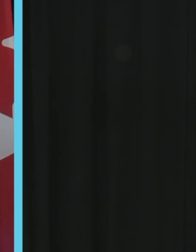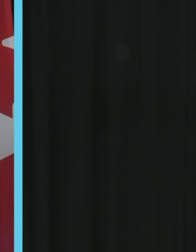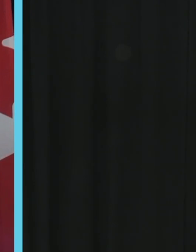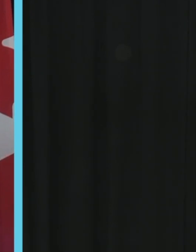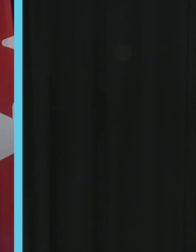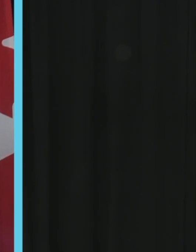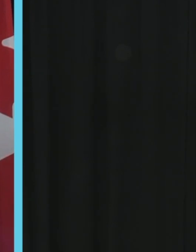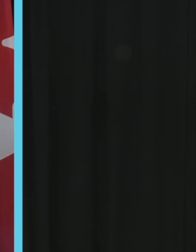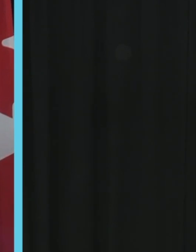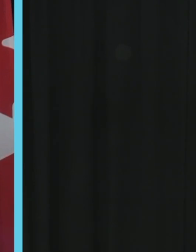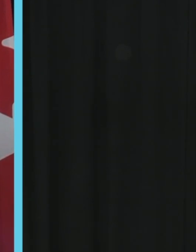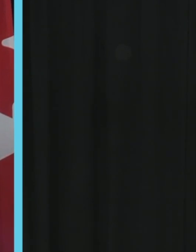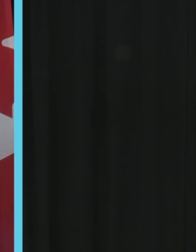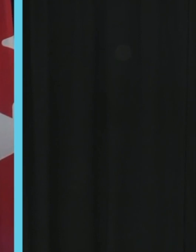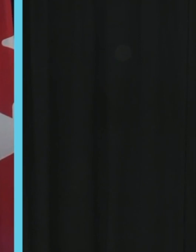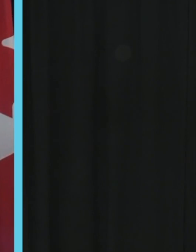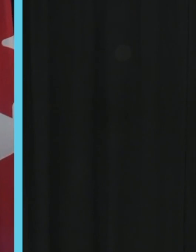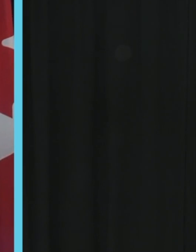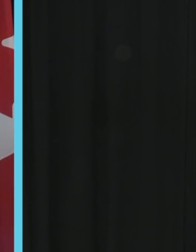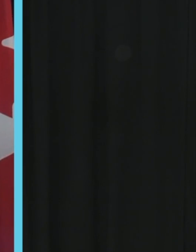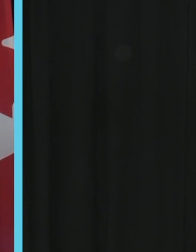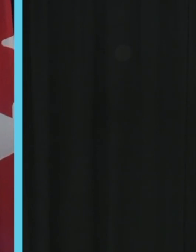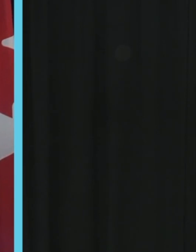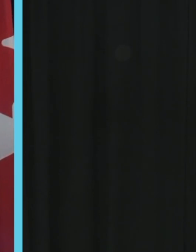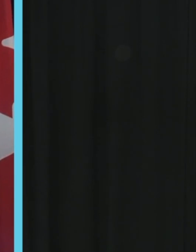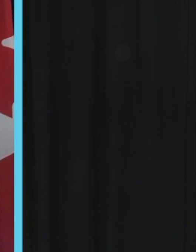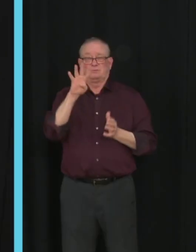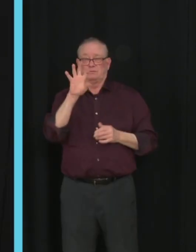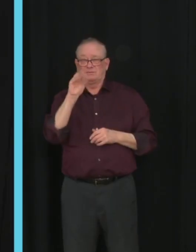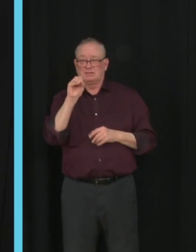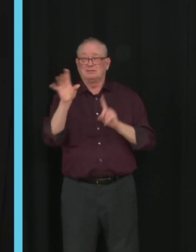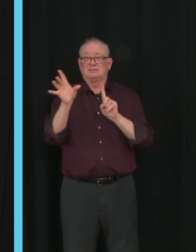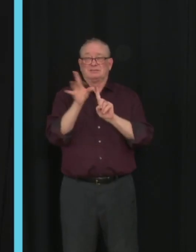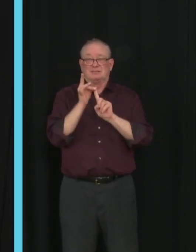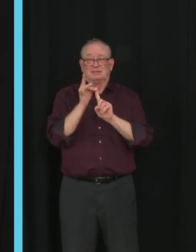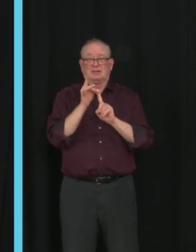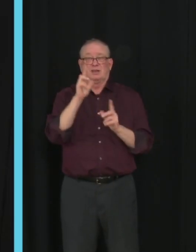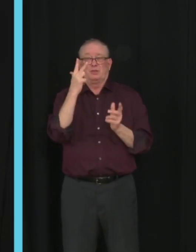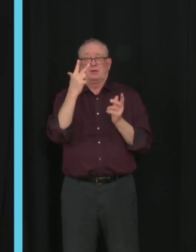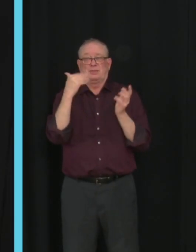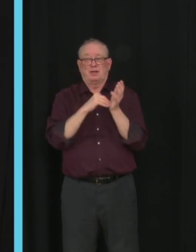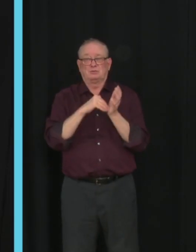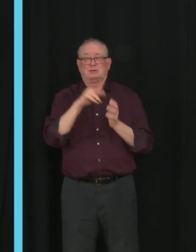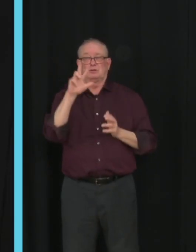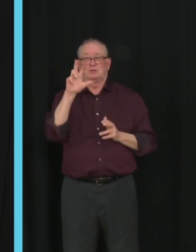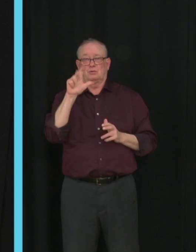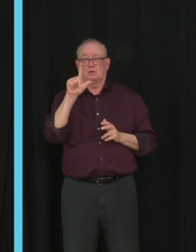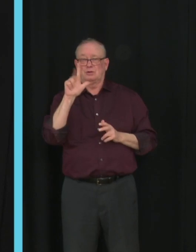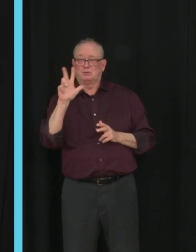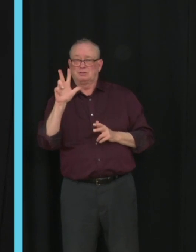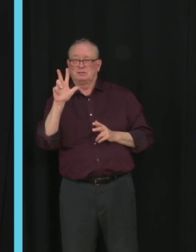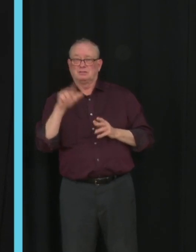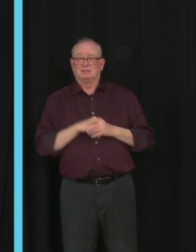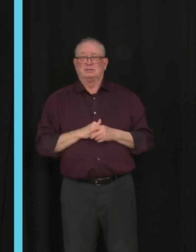approved for emergency use in both Europe and the United States and other jurisdictions. January 2nd, around 2,059 new cases